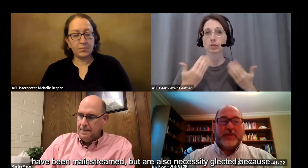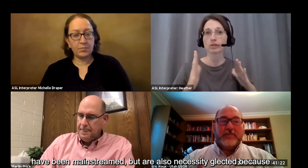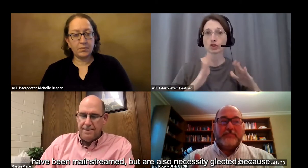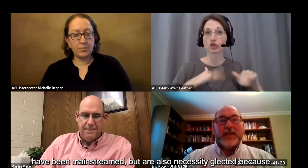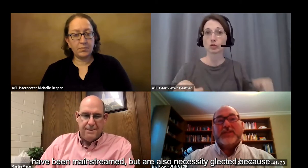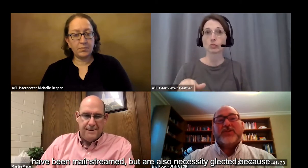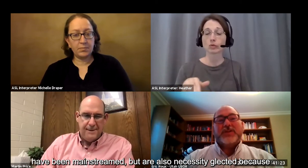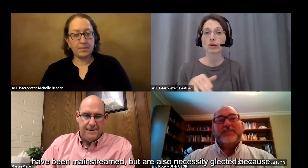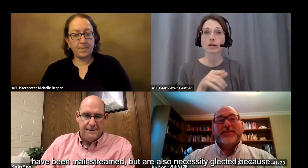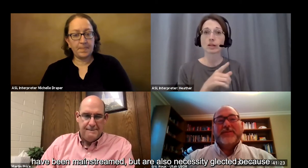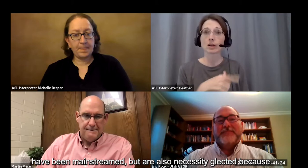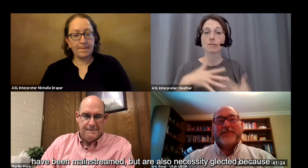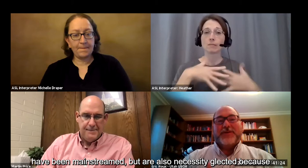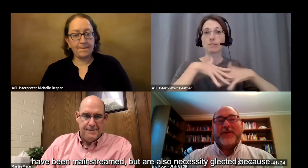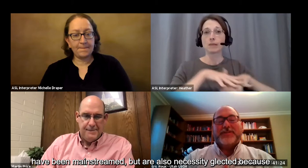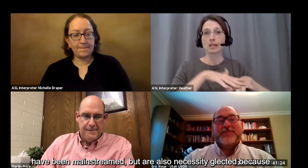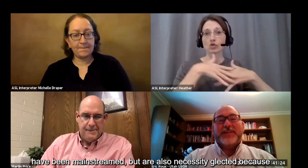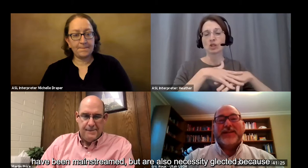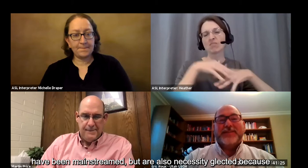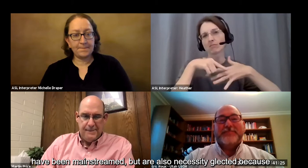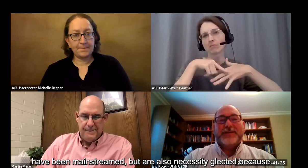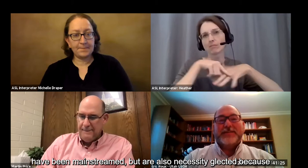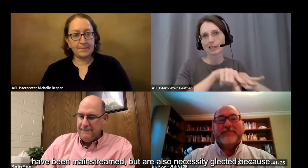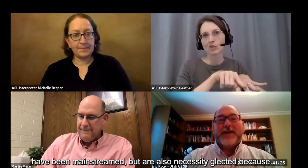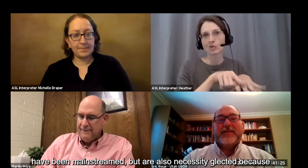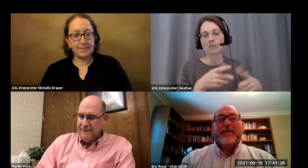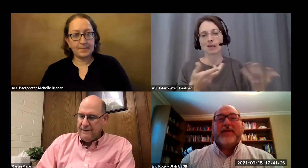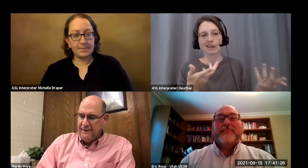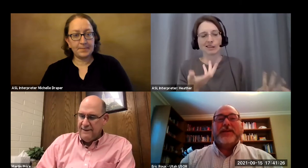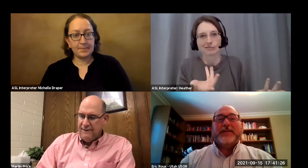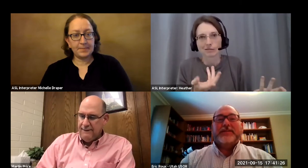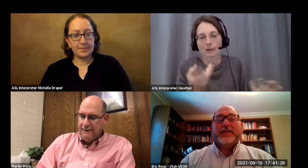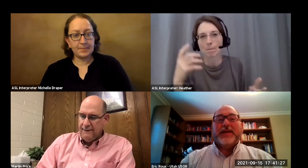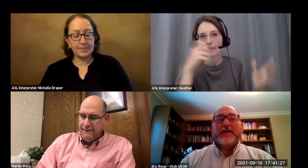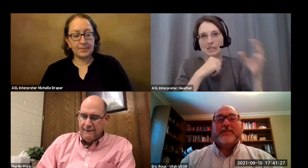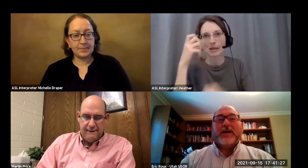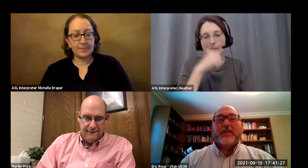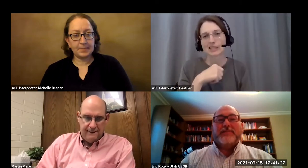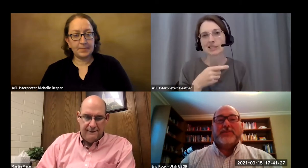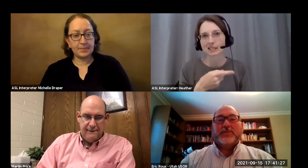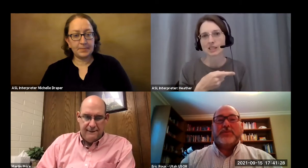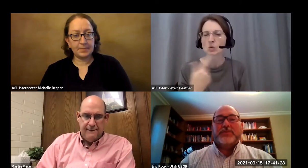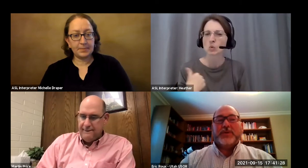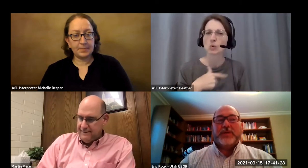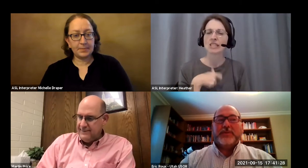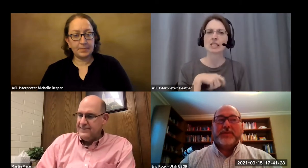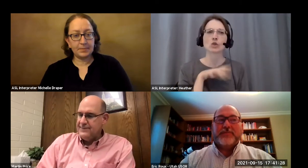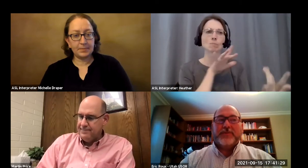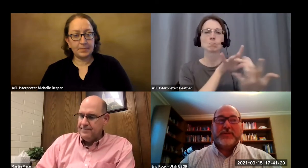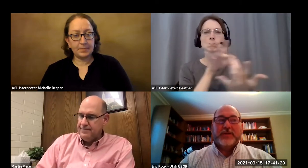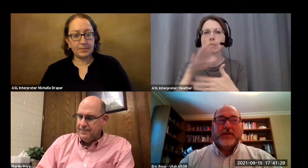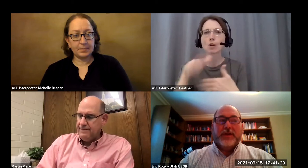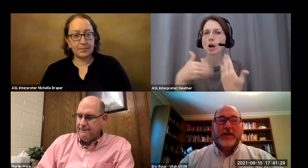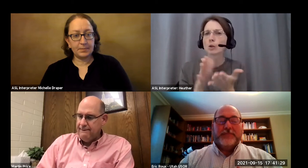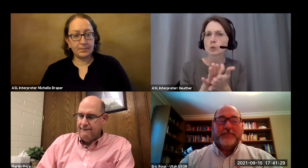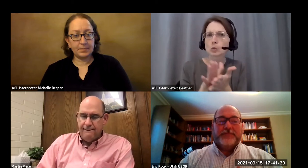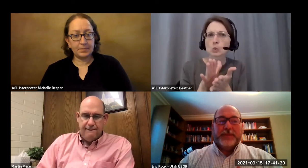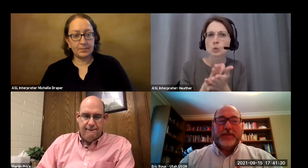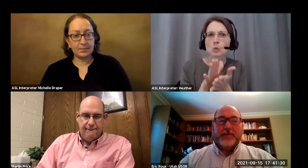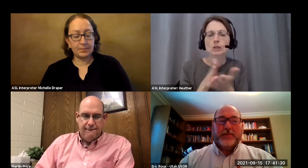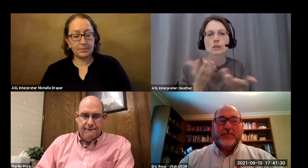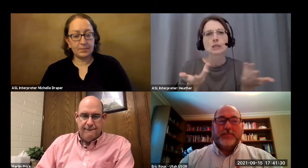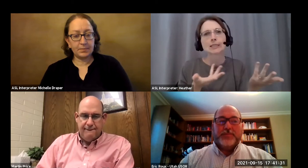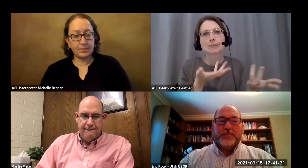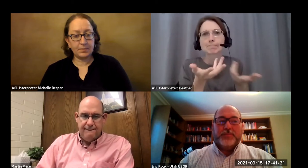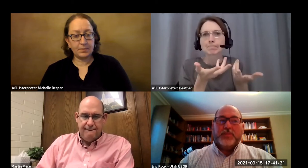who have been mainstreamed but are also neglected because of that. And we need to get out to all of the schools, working with the different,